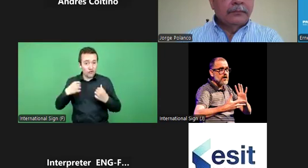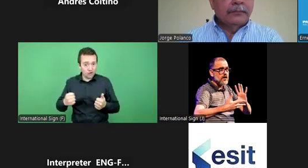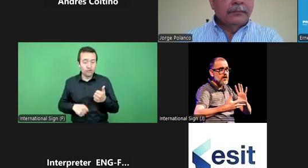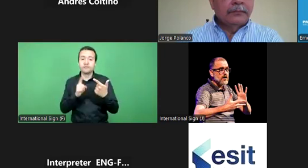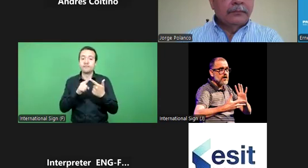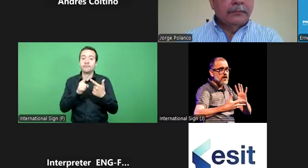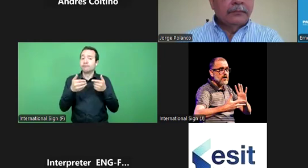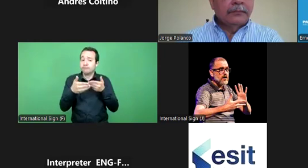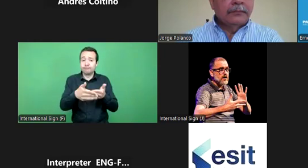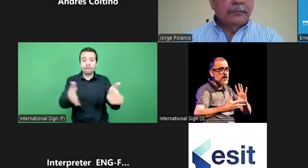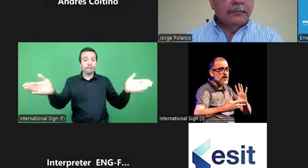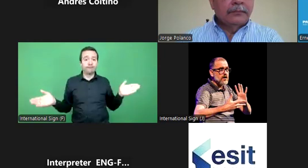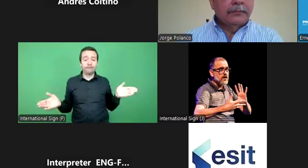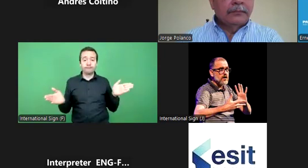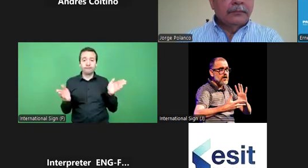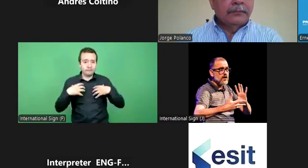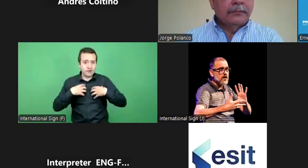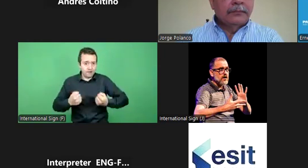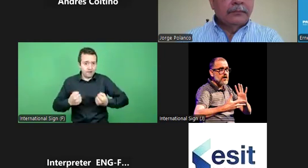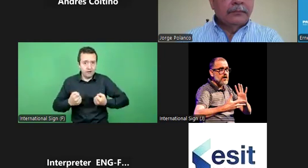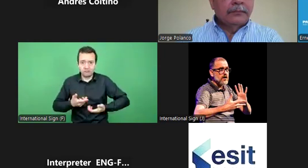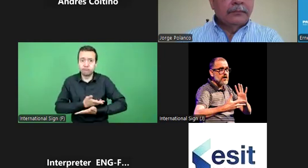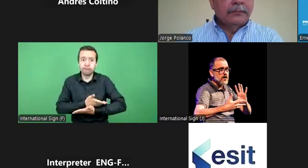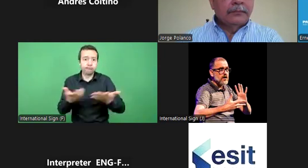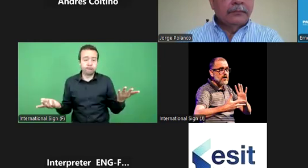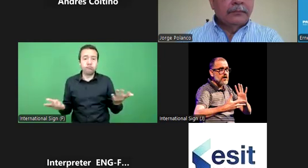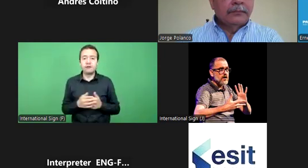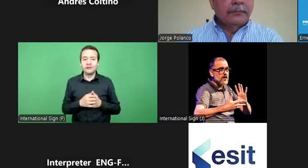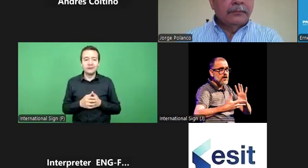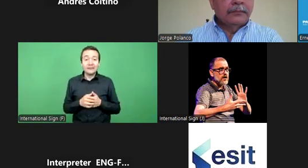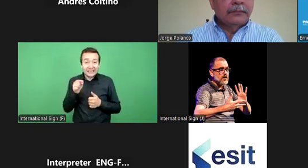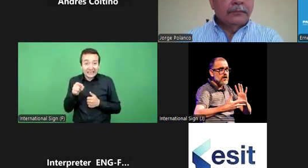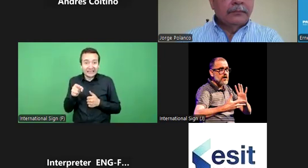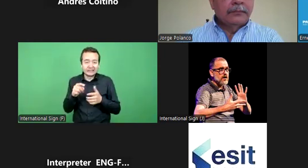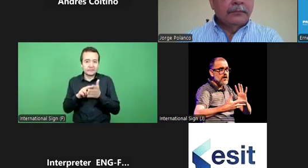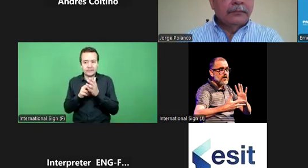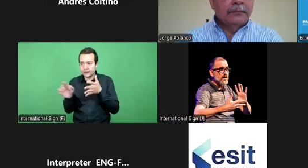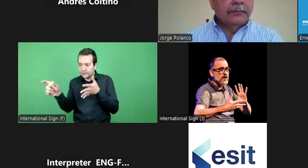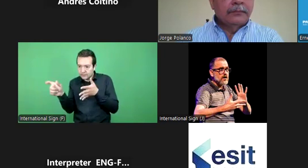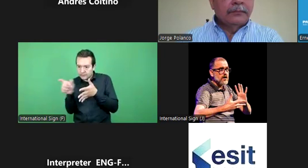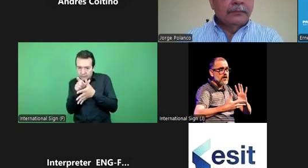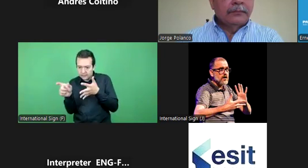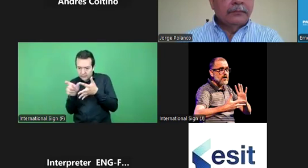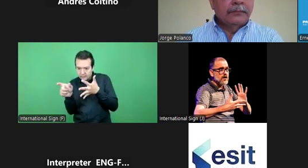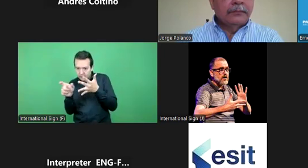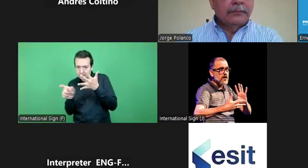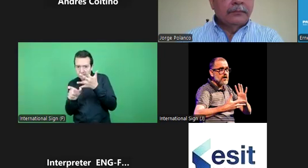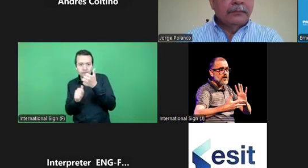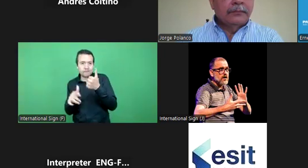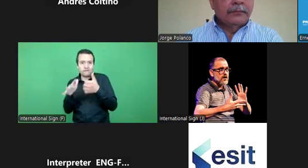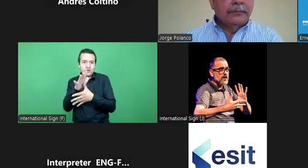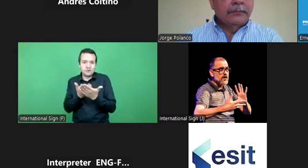prioritized. And the methodology that we utilized was adapted so that we could draw out the information so